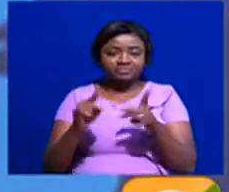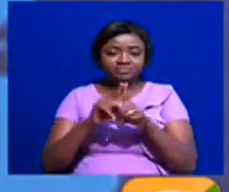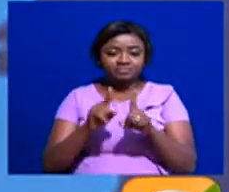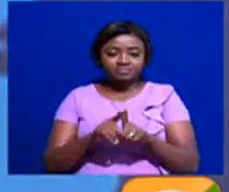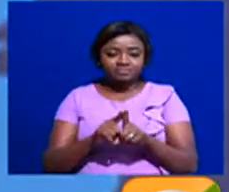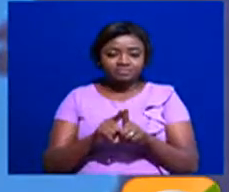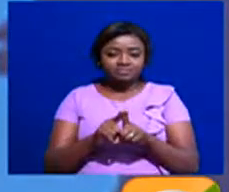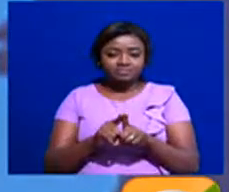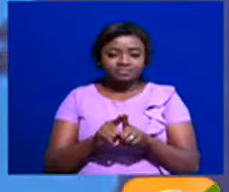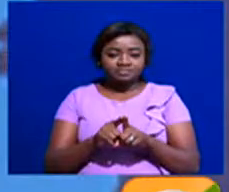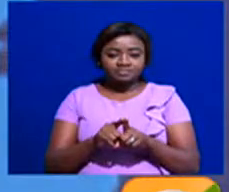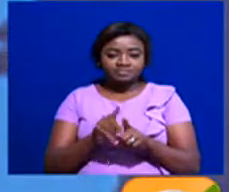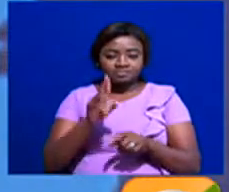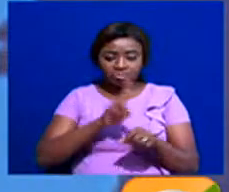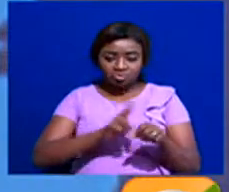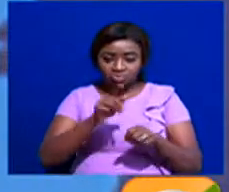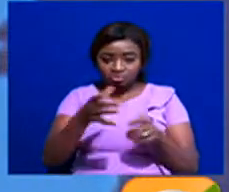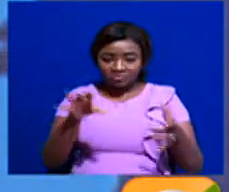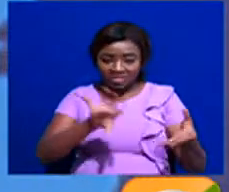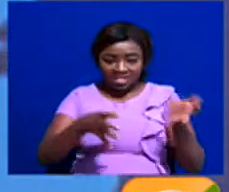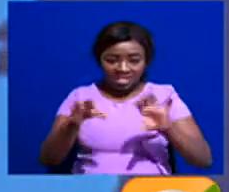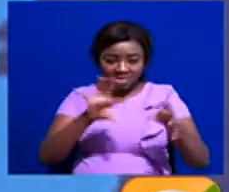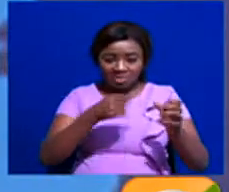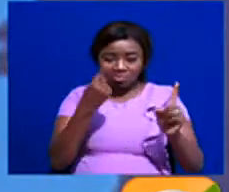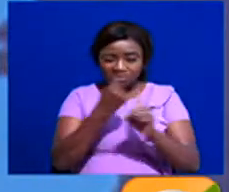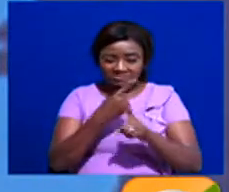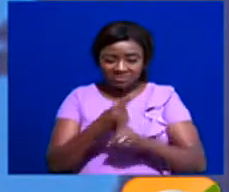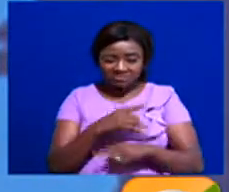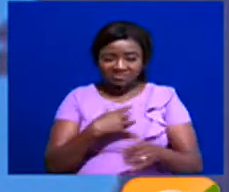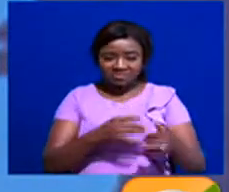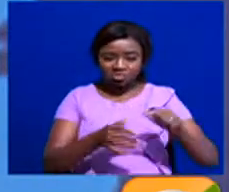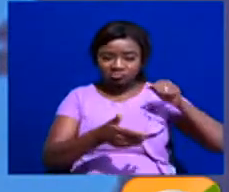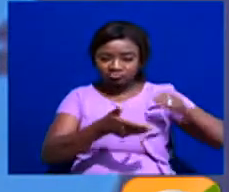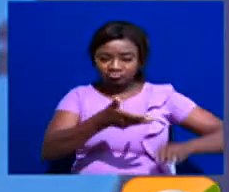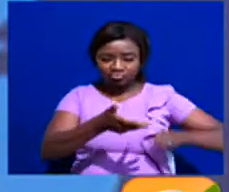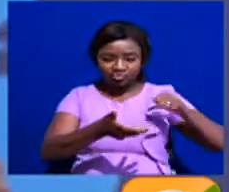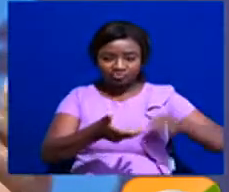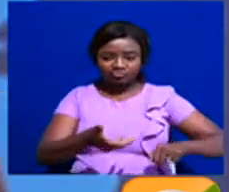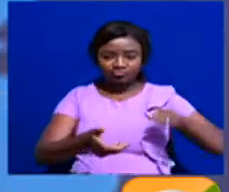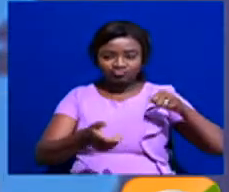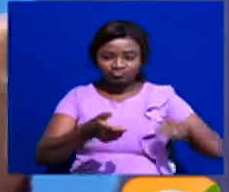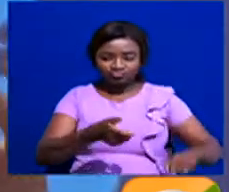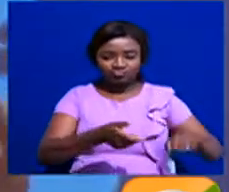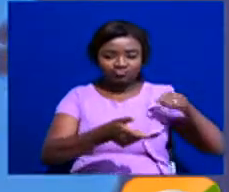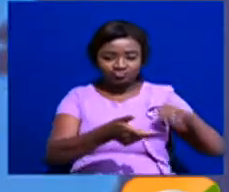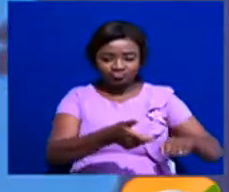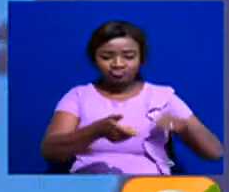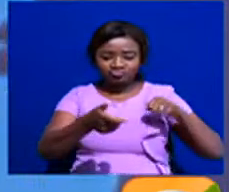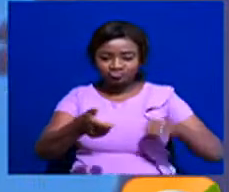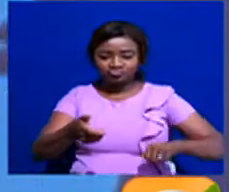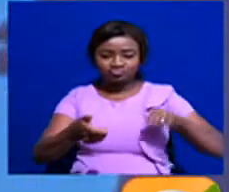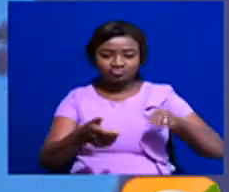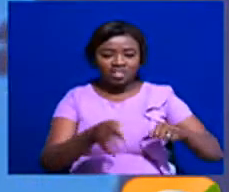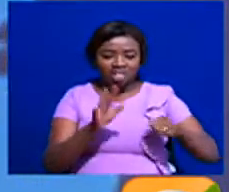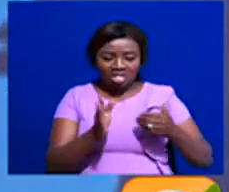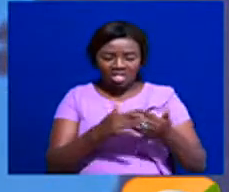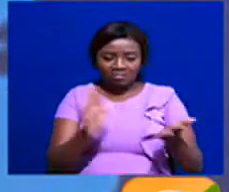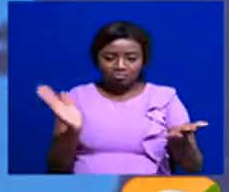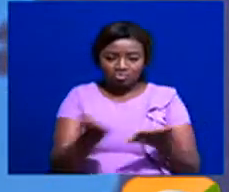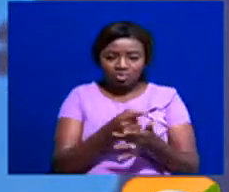heavy chemical use that is involved in growing the crop. And even as we join the global efforts to